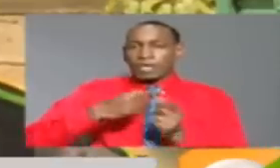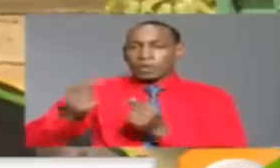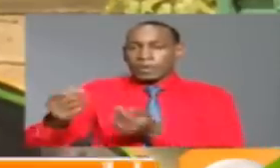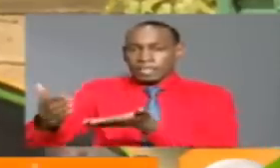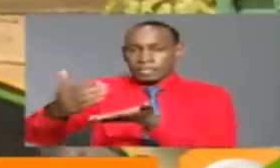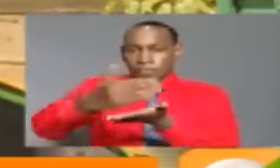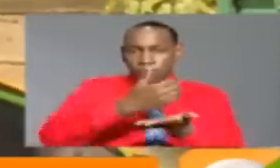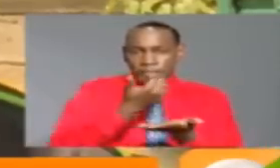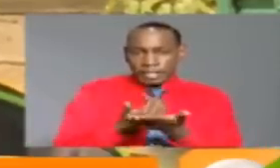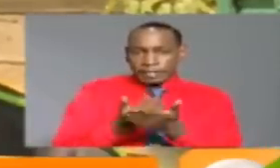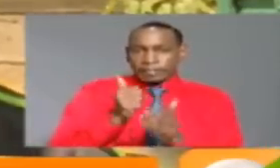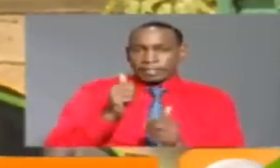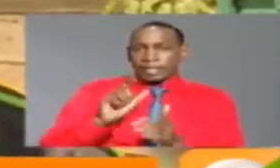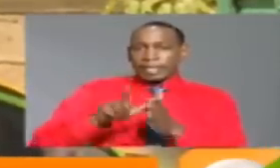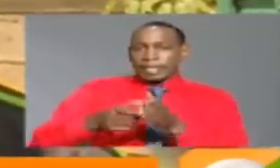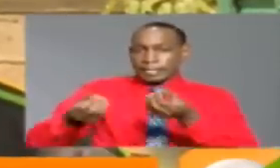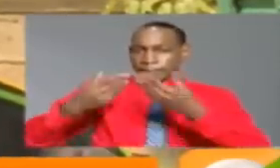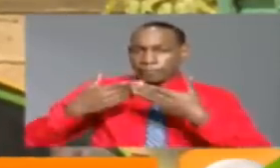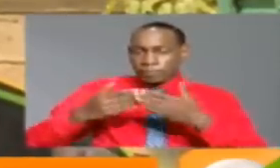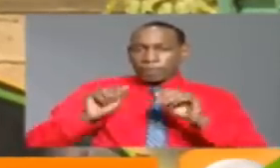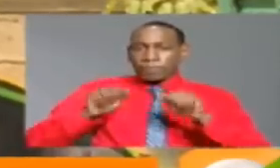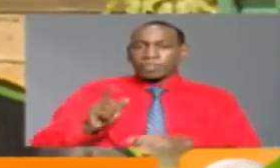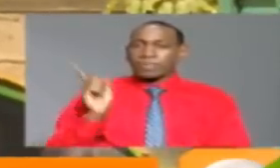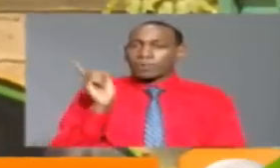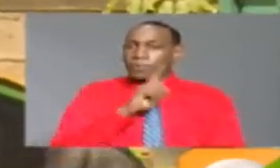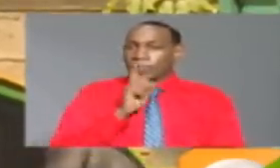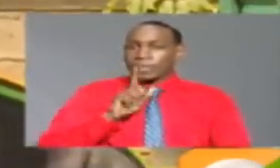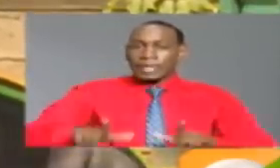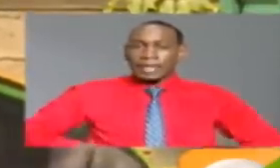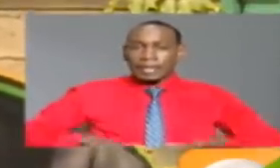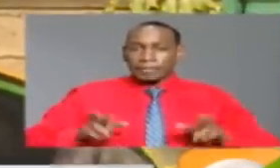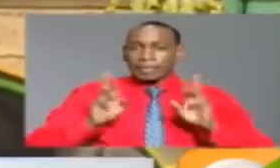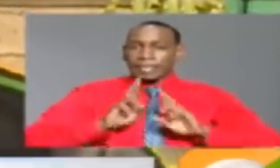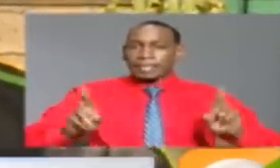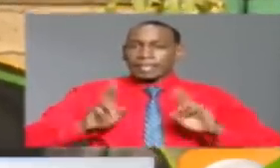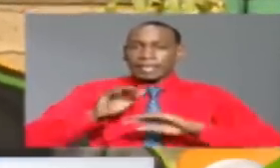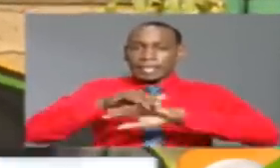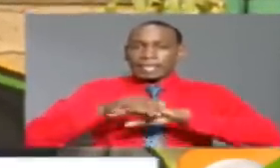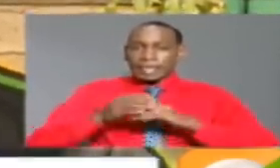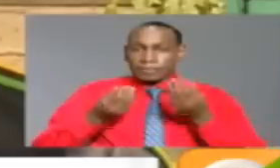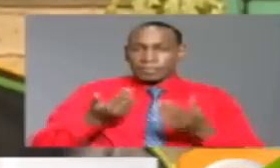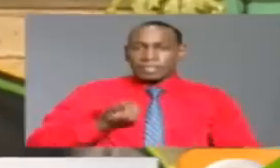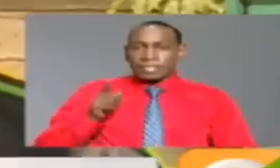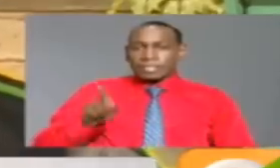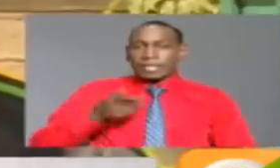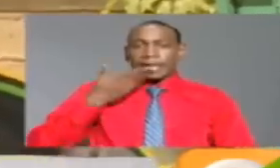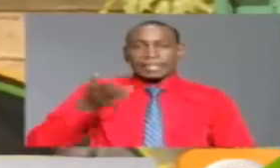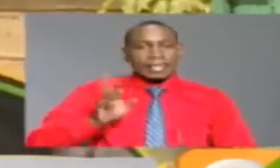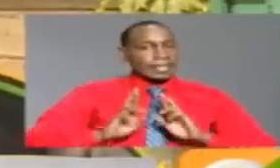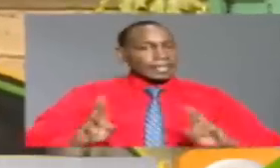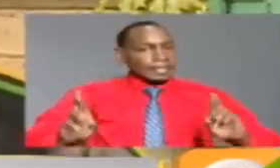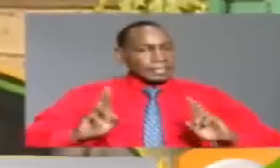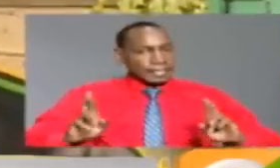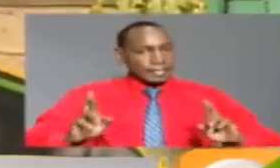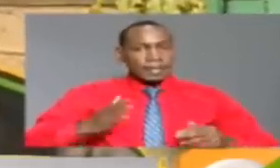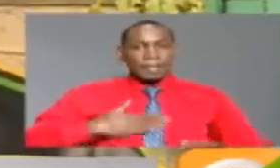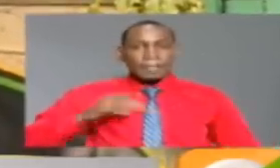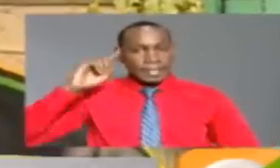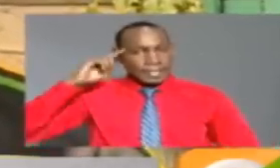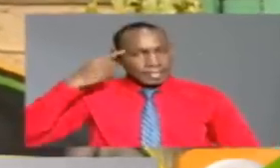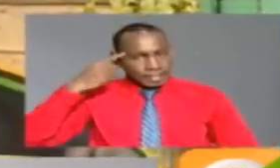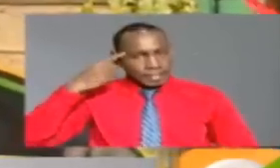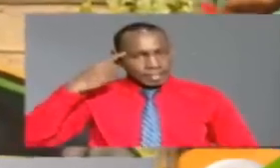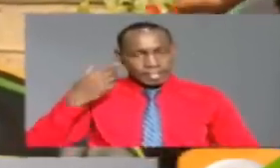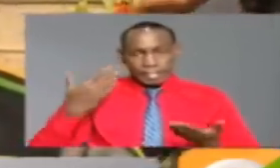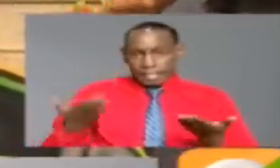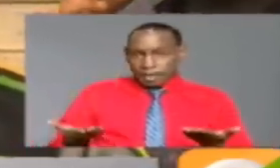may lead your life in danger. Are you ready to get the information? She says she's ready. So I think where she's